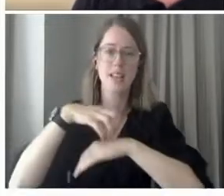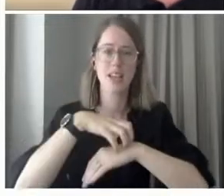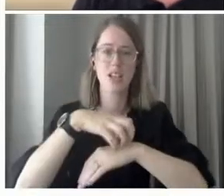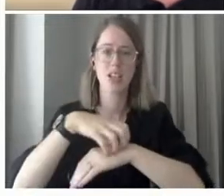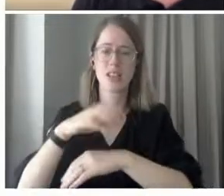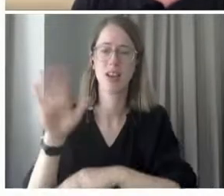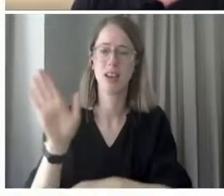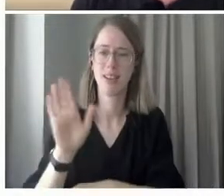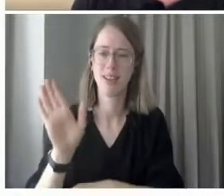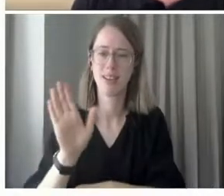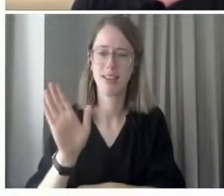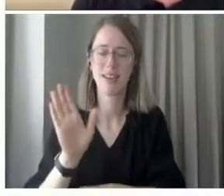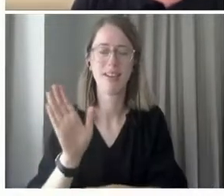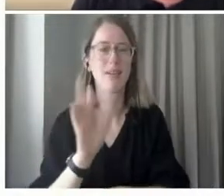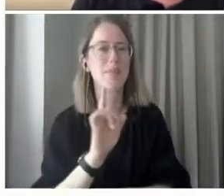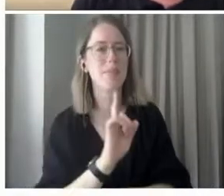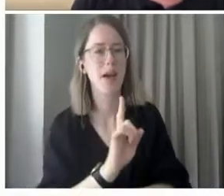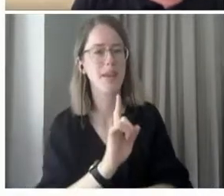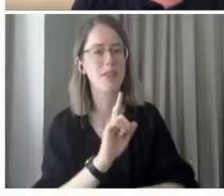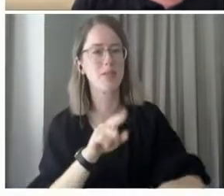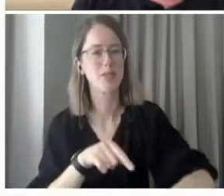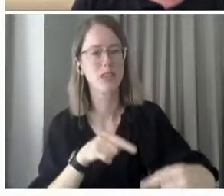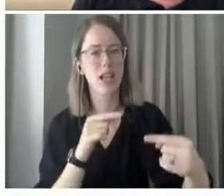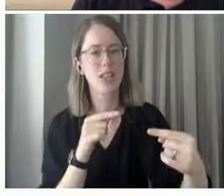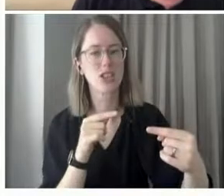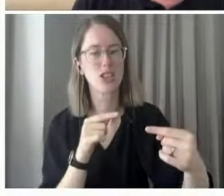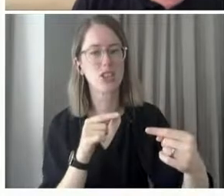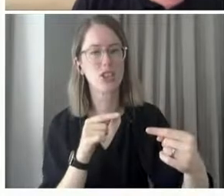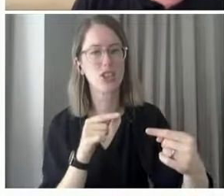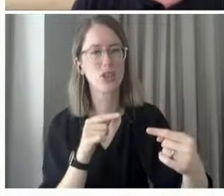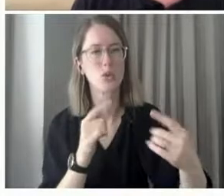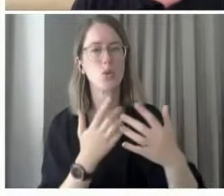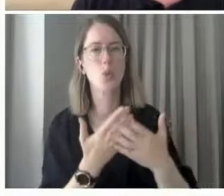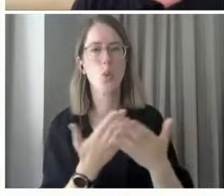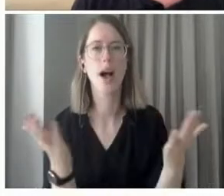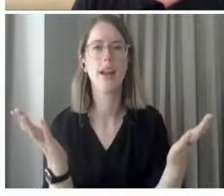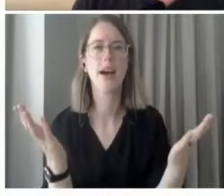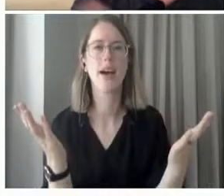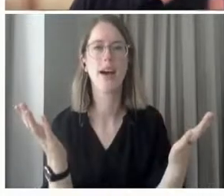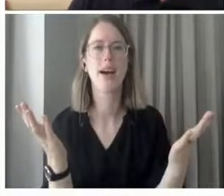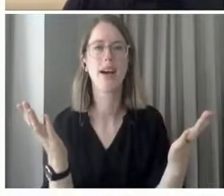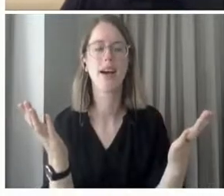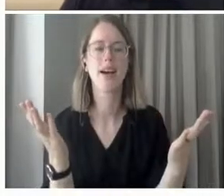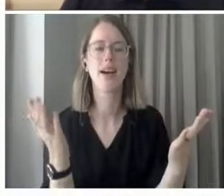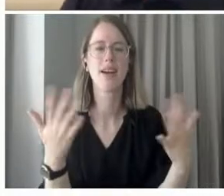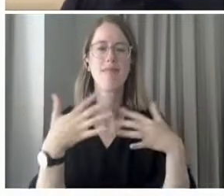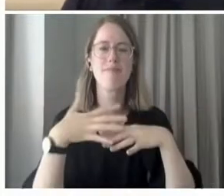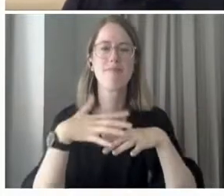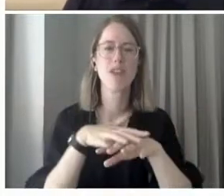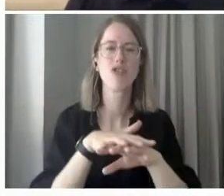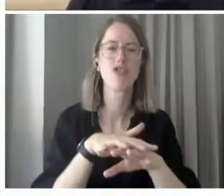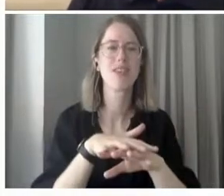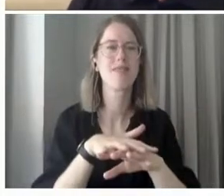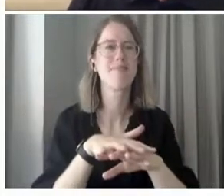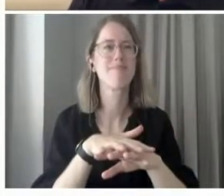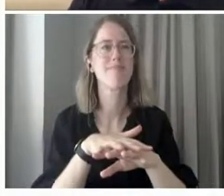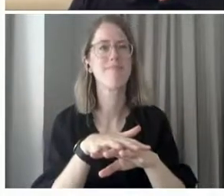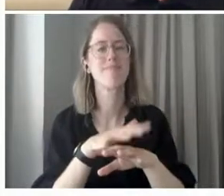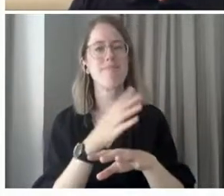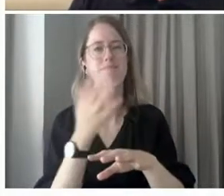programming festivals, but the challenge I think is to the wider, more mainstream